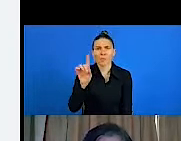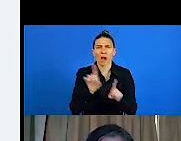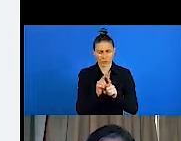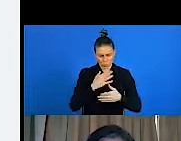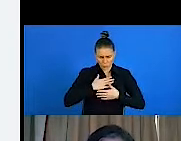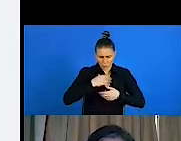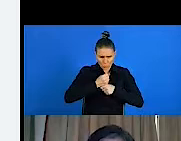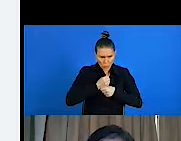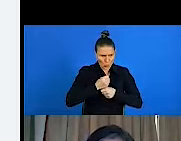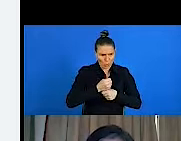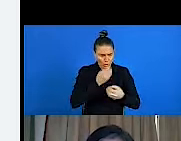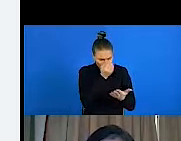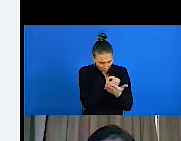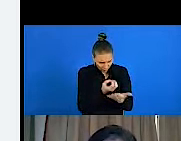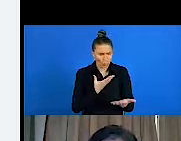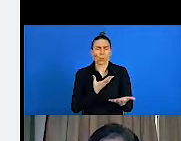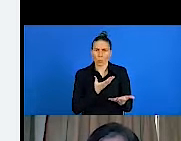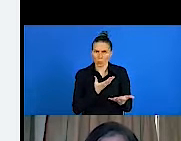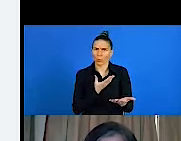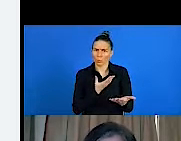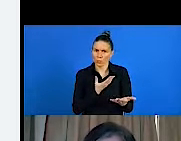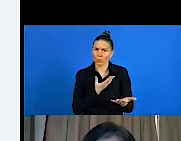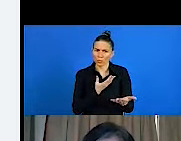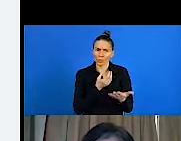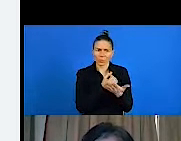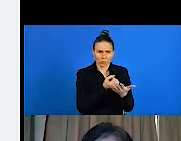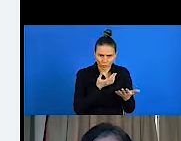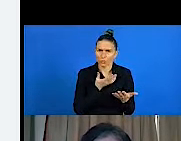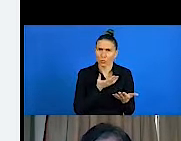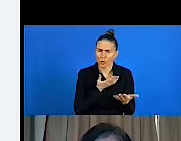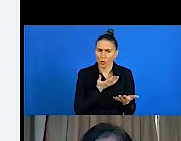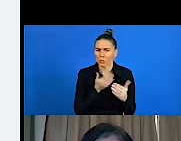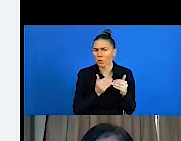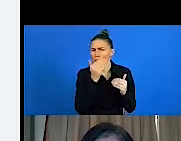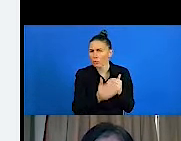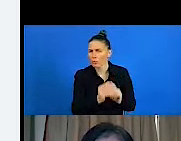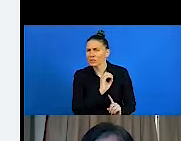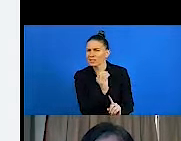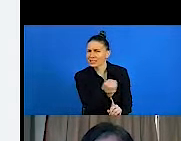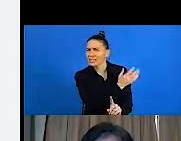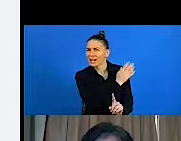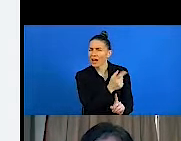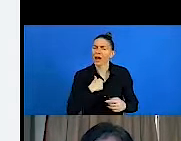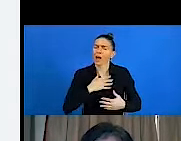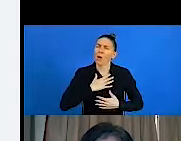operations. And so what I'll focus on in my next few slides, it's taking a few of those